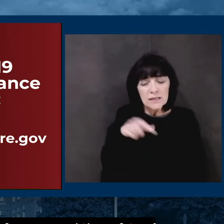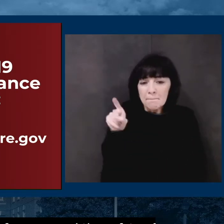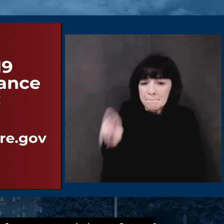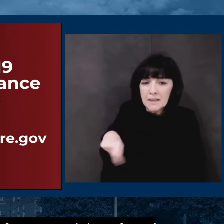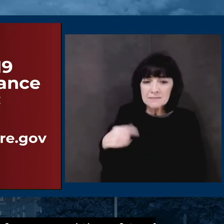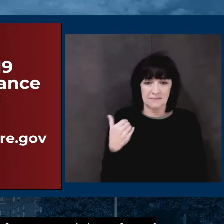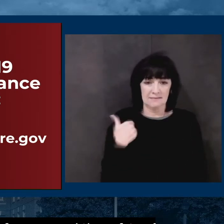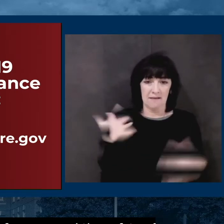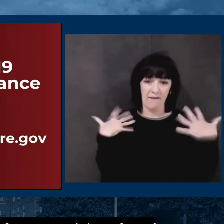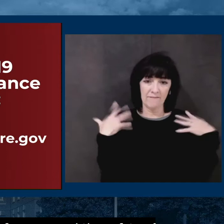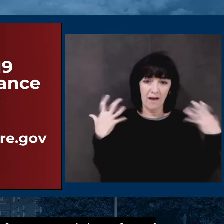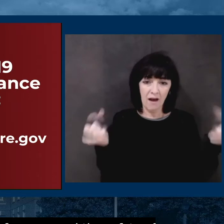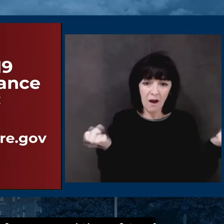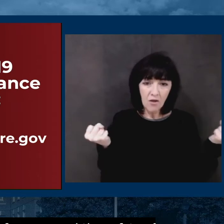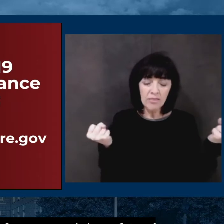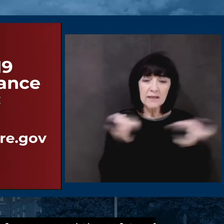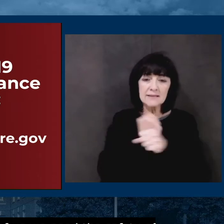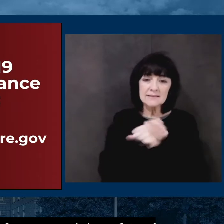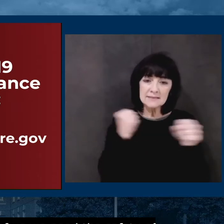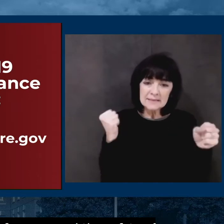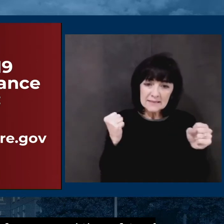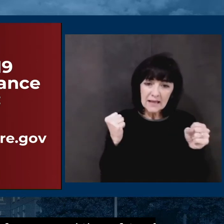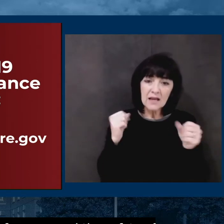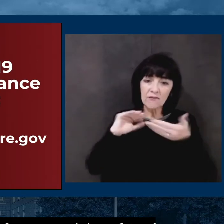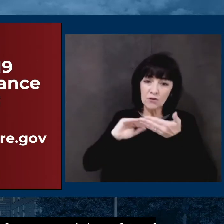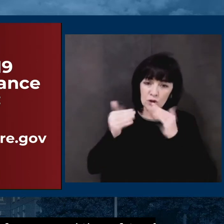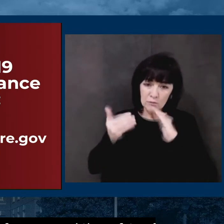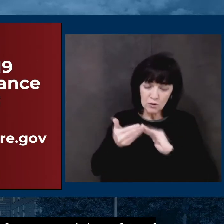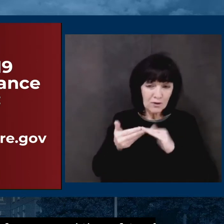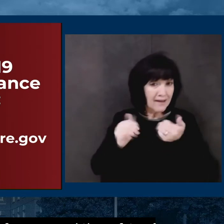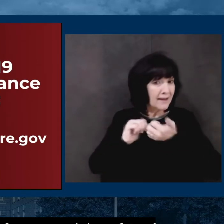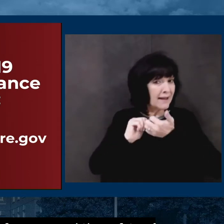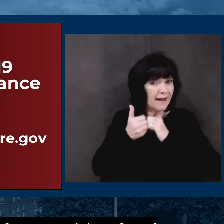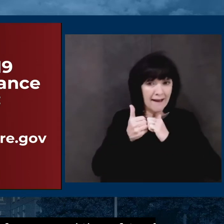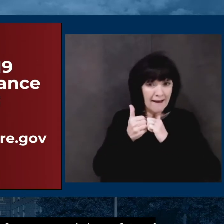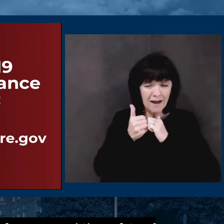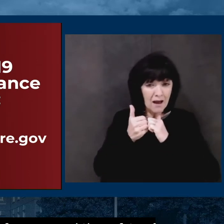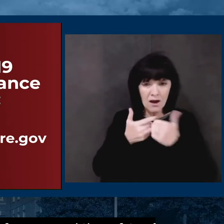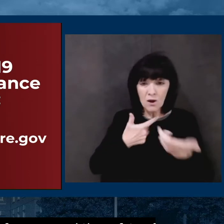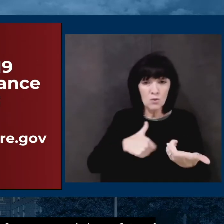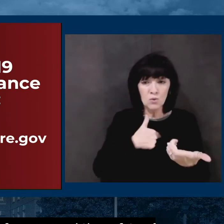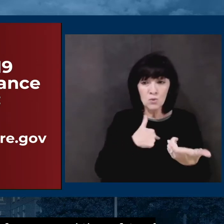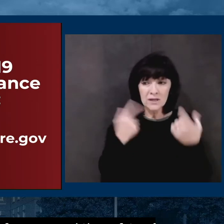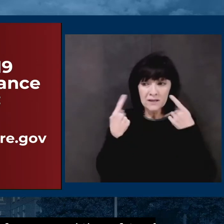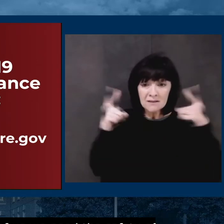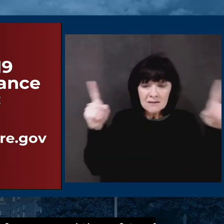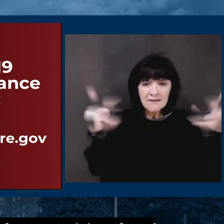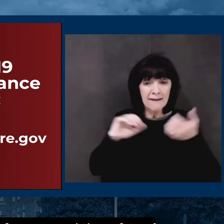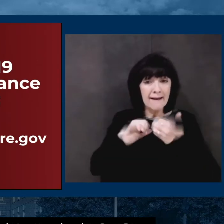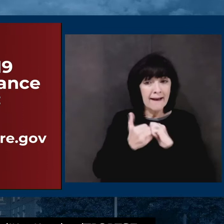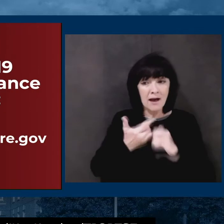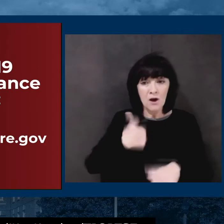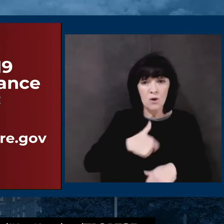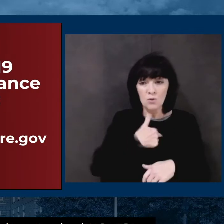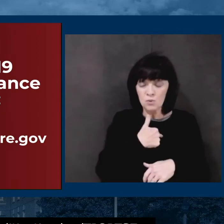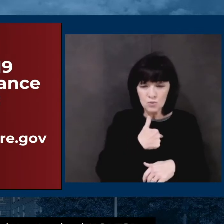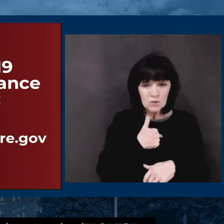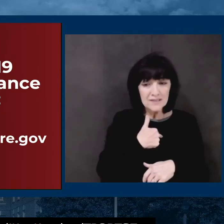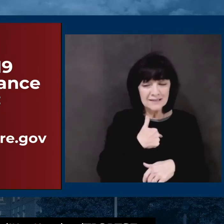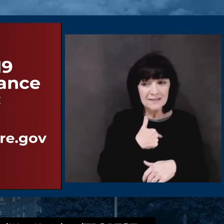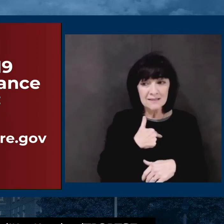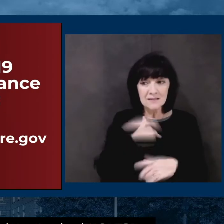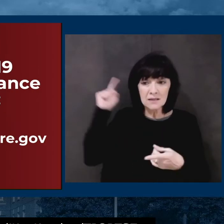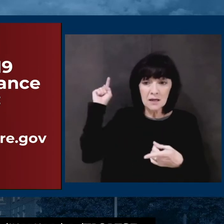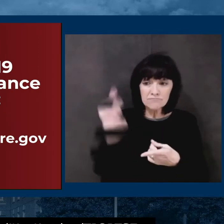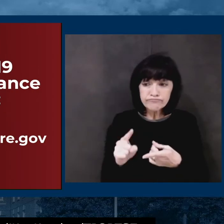only way to get there is through mitigation efforts that we know work. It's been proven with the first round of